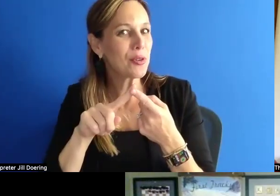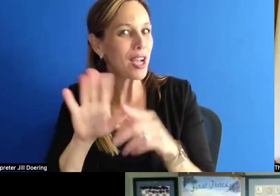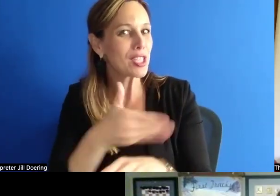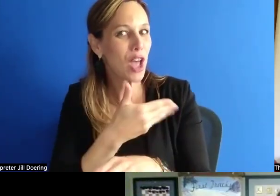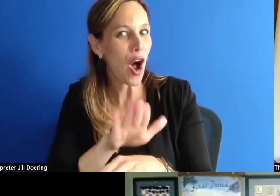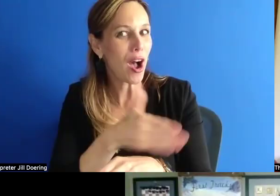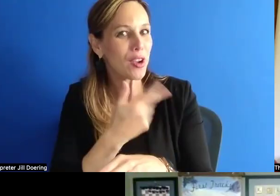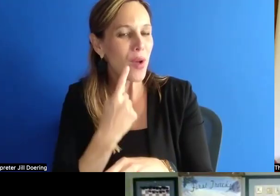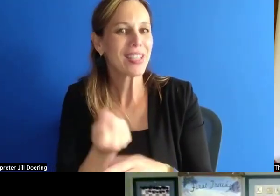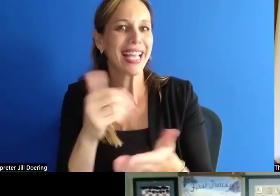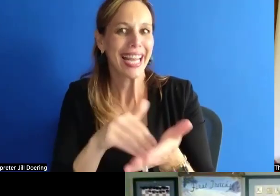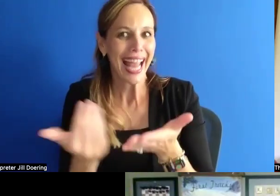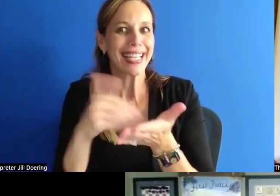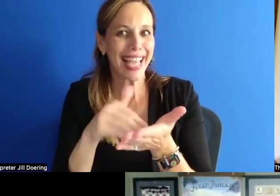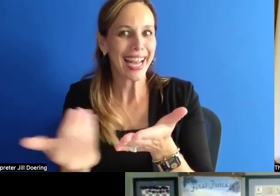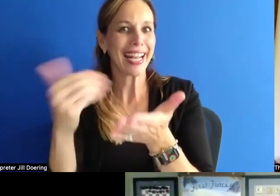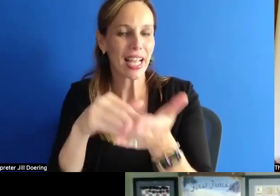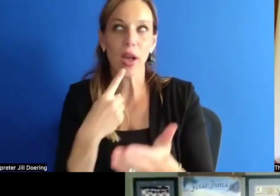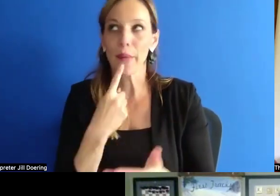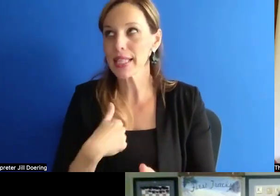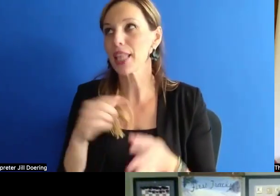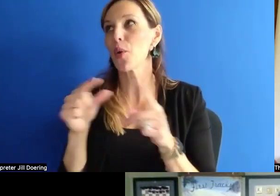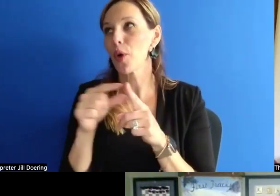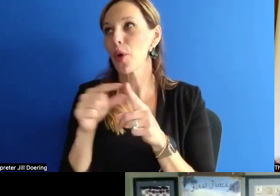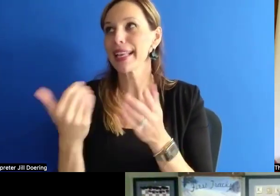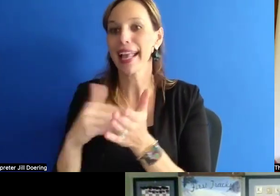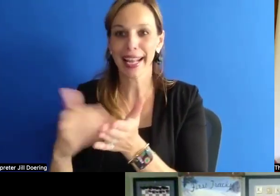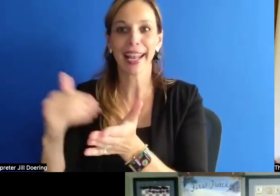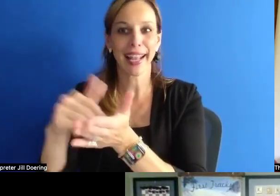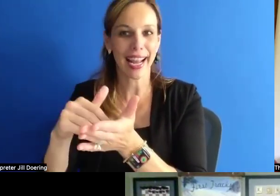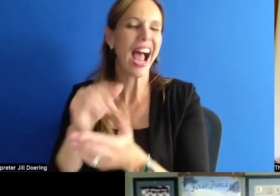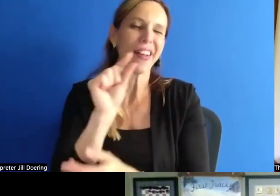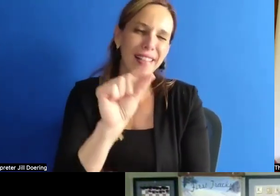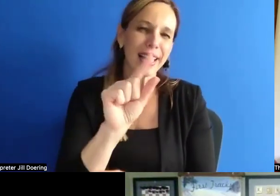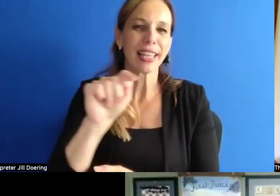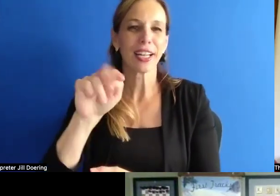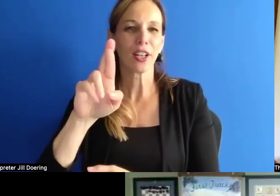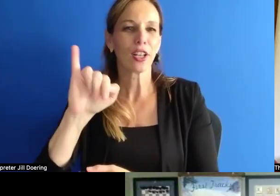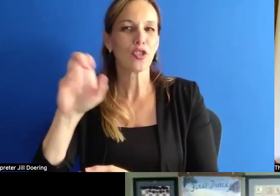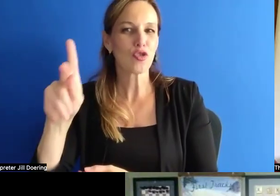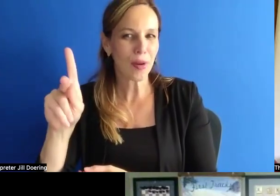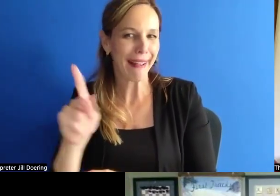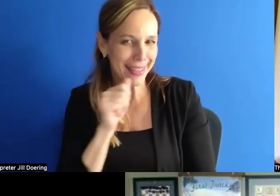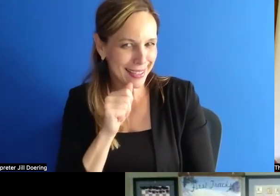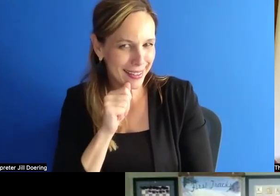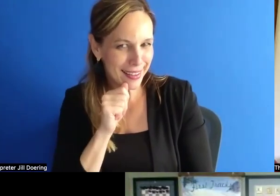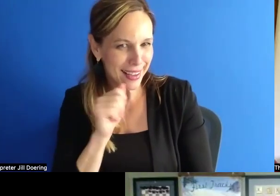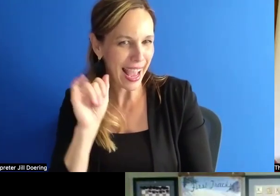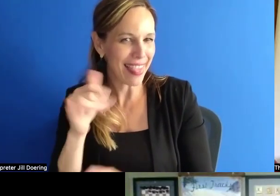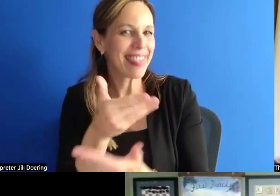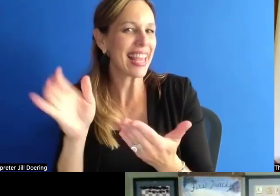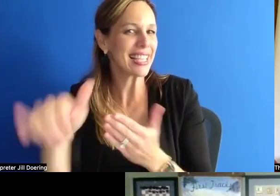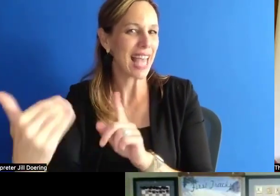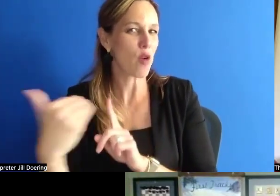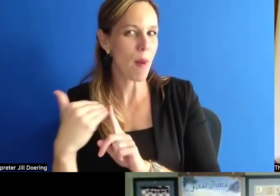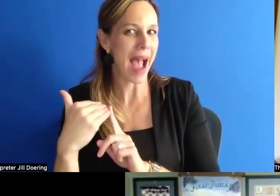repeat, repeat, repeat. And then I have little tricks and little things that remind me of